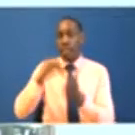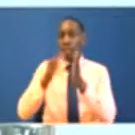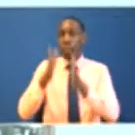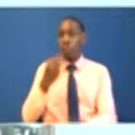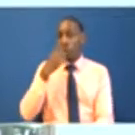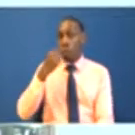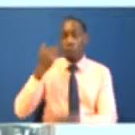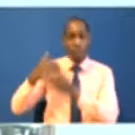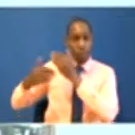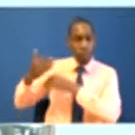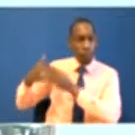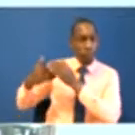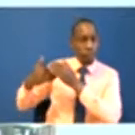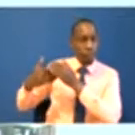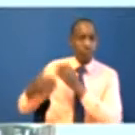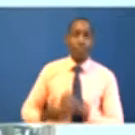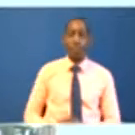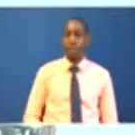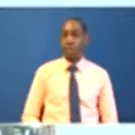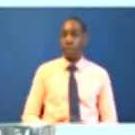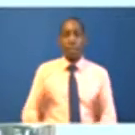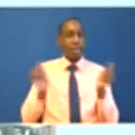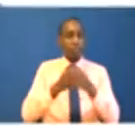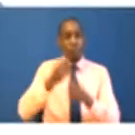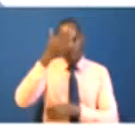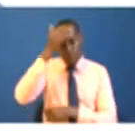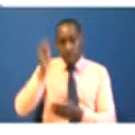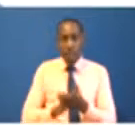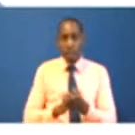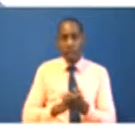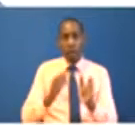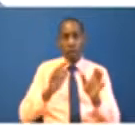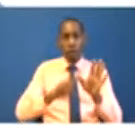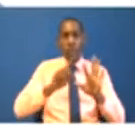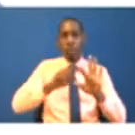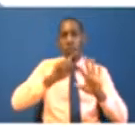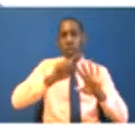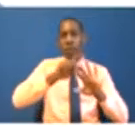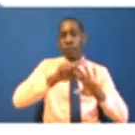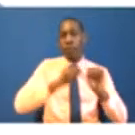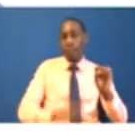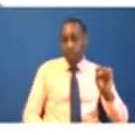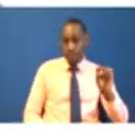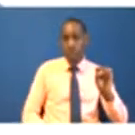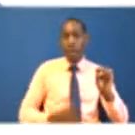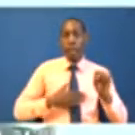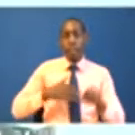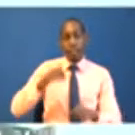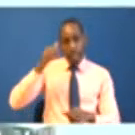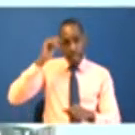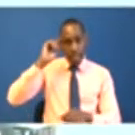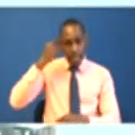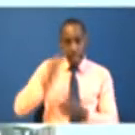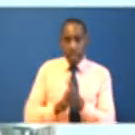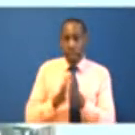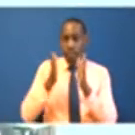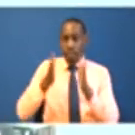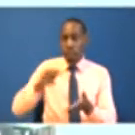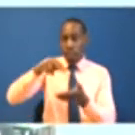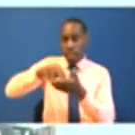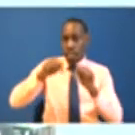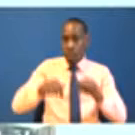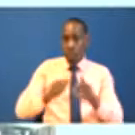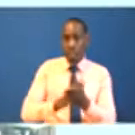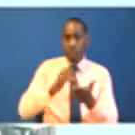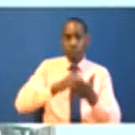candidates you won't remember five of them so i think that the person who comes today if you are these seven people you